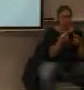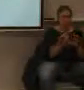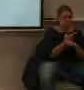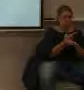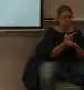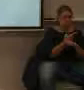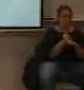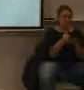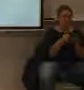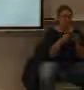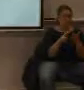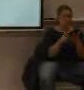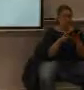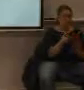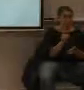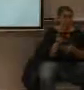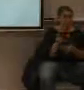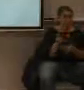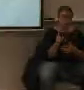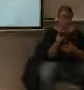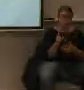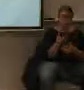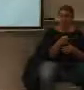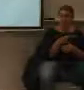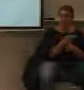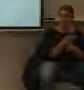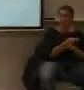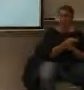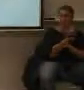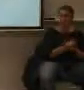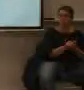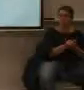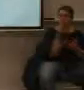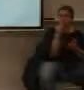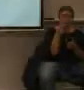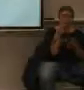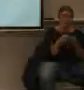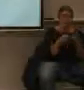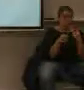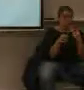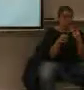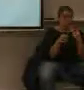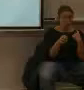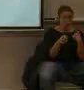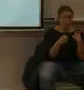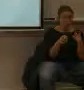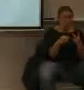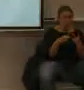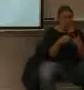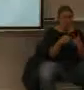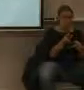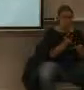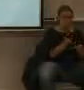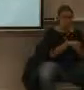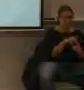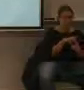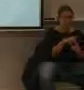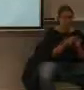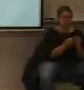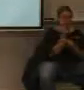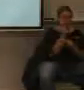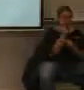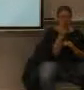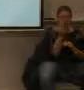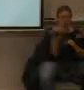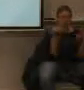now. There's actually been research here at Kansas State, and they figured out that if you do 2 short applications in the spring instead